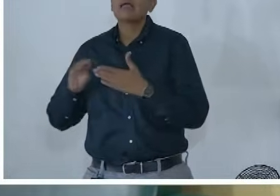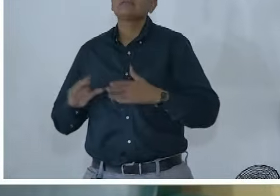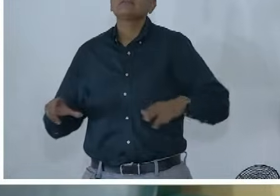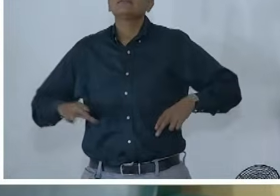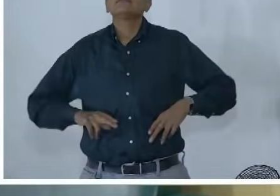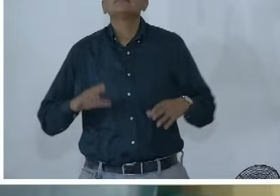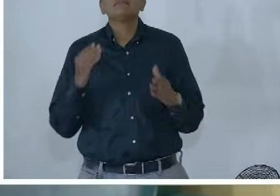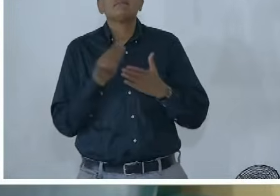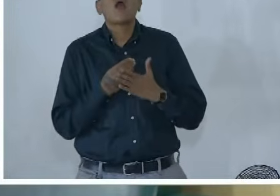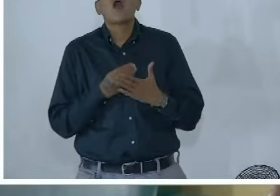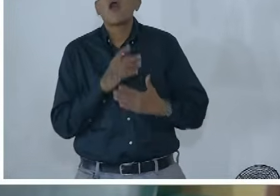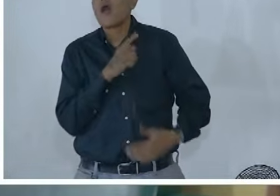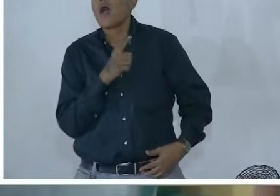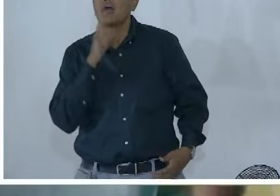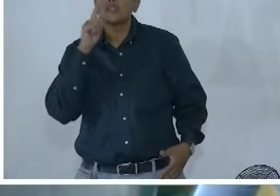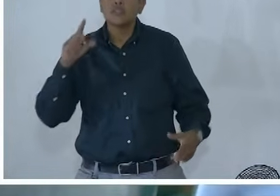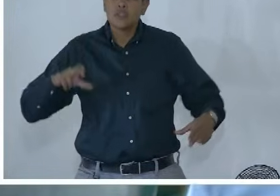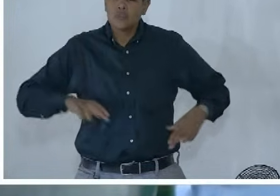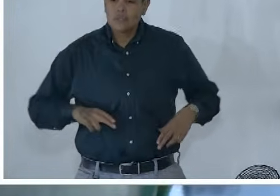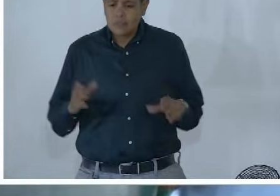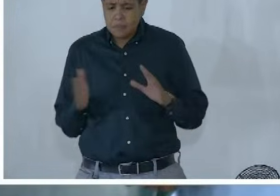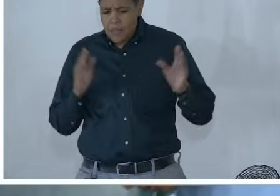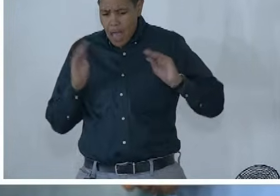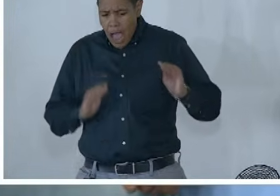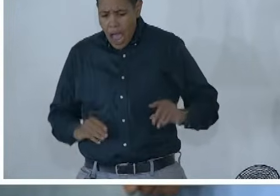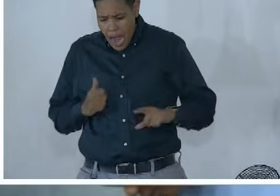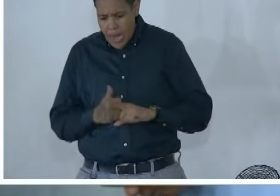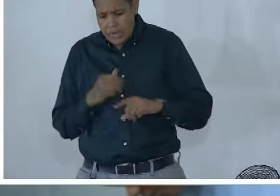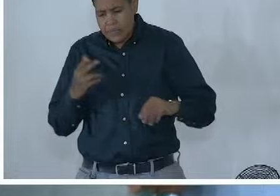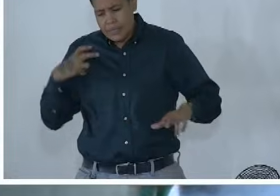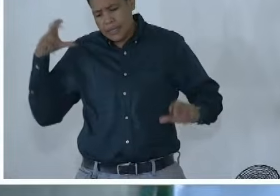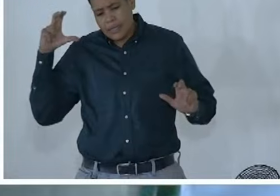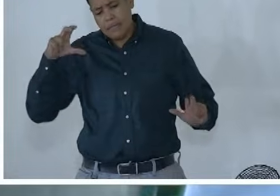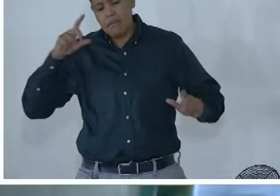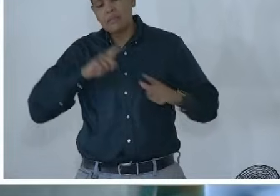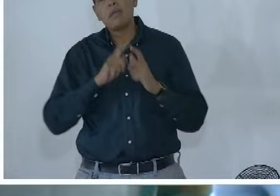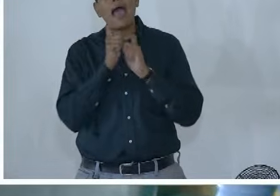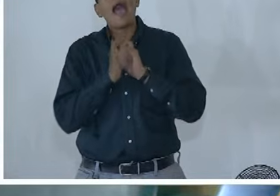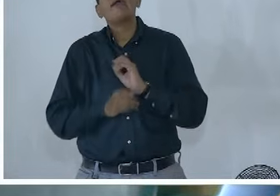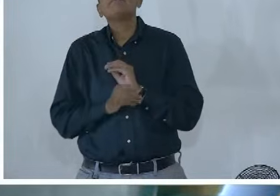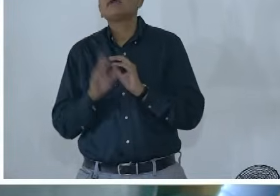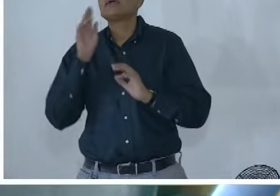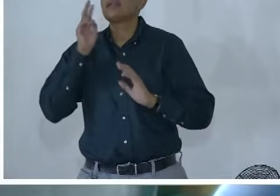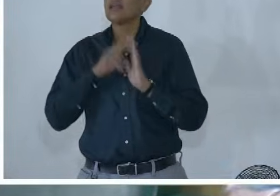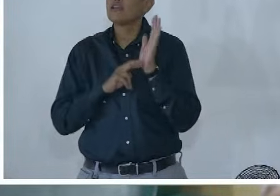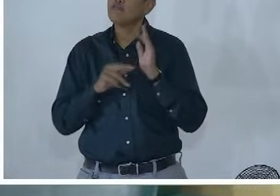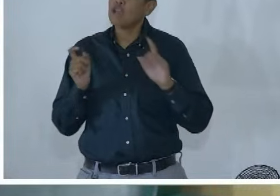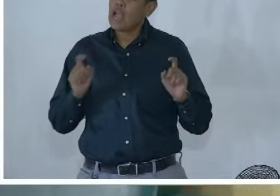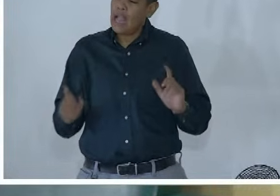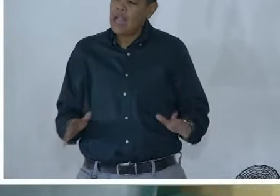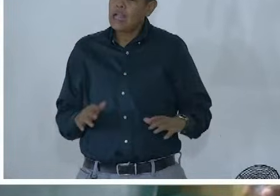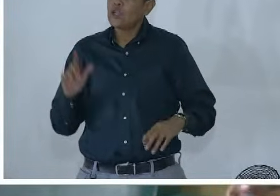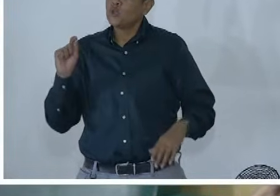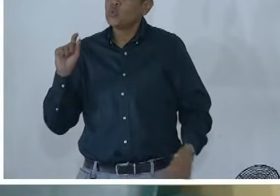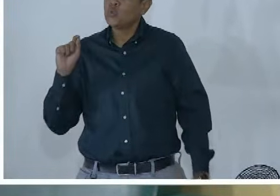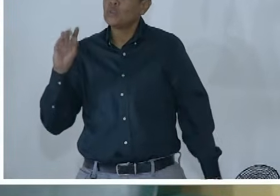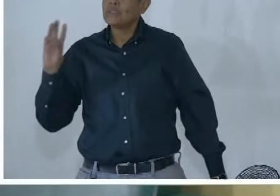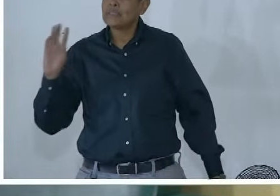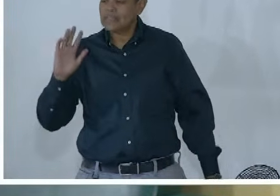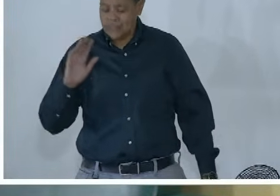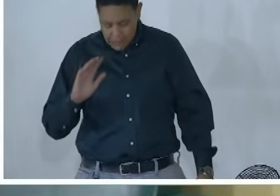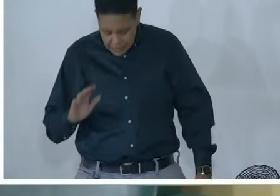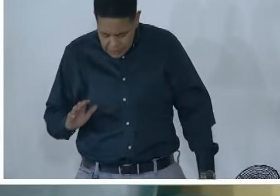Superannuation Funds and Retirement Schemes Investment Amendment Regulations